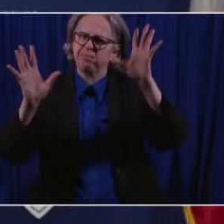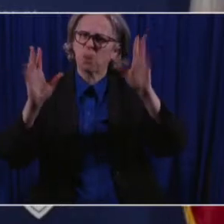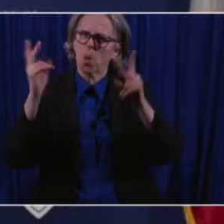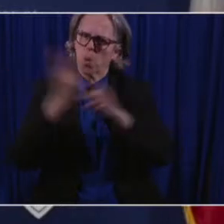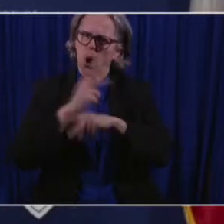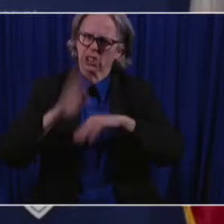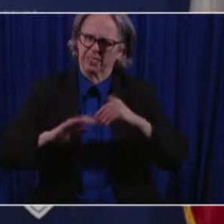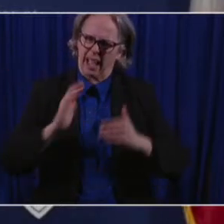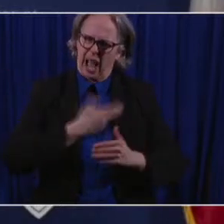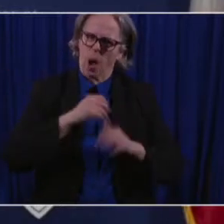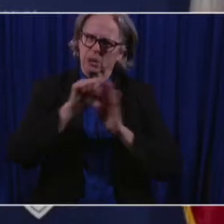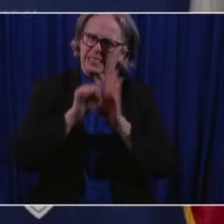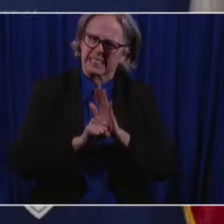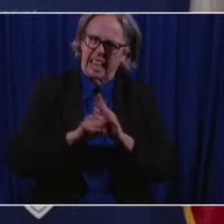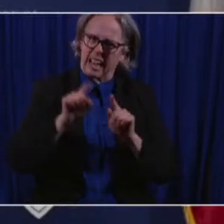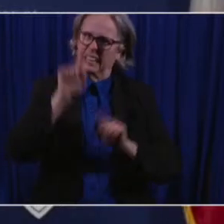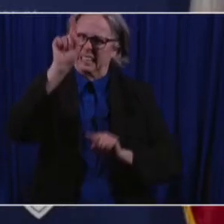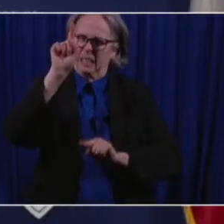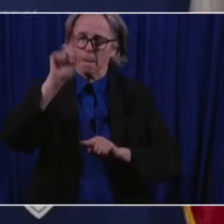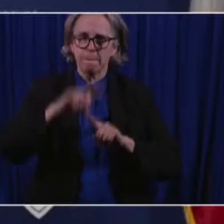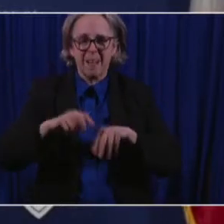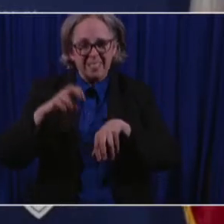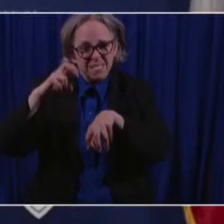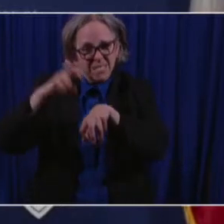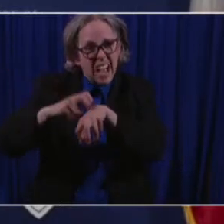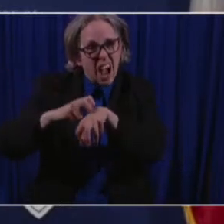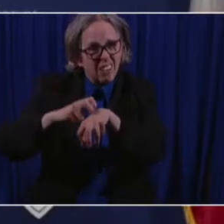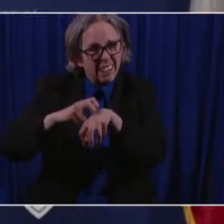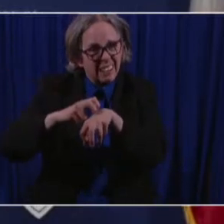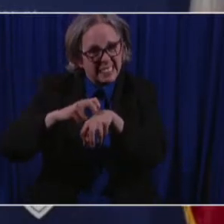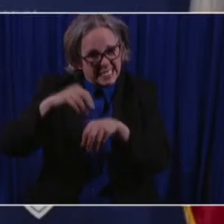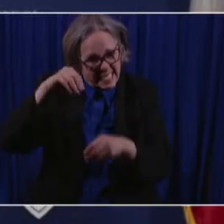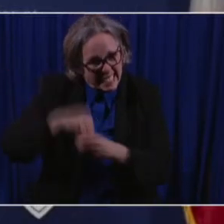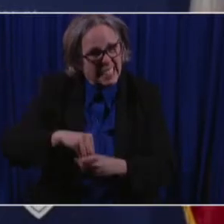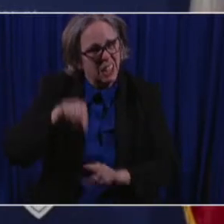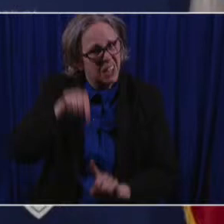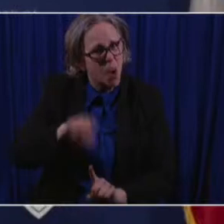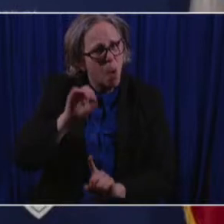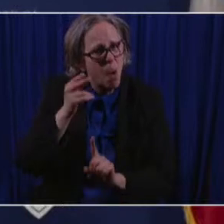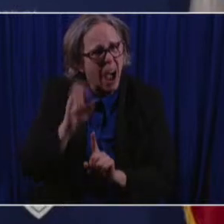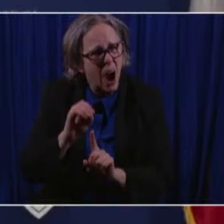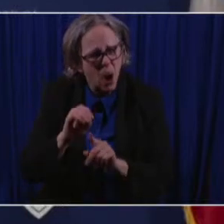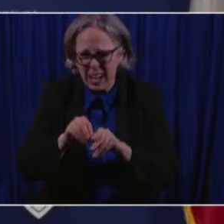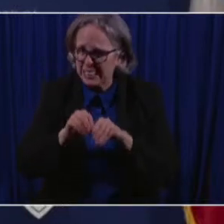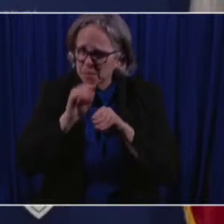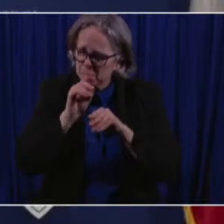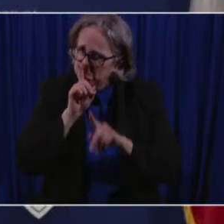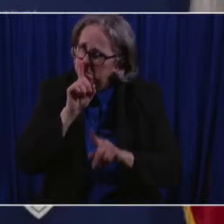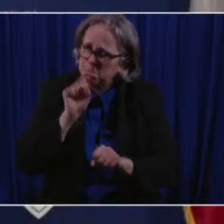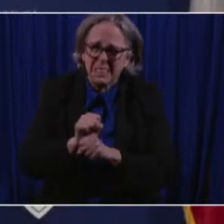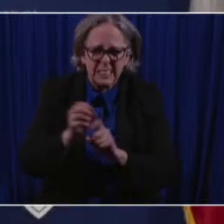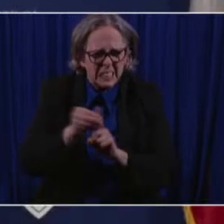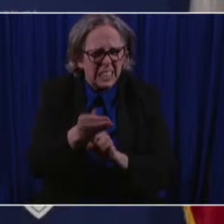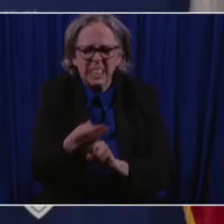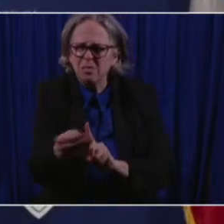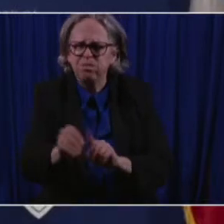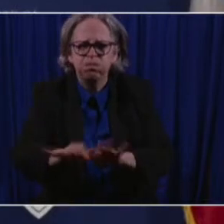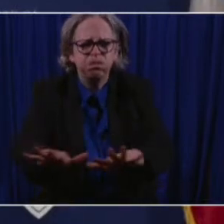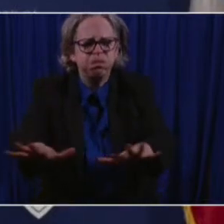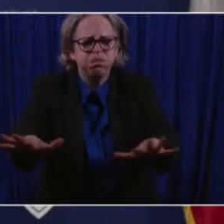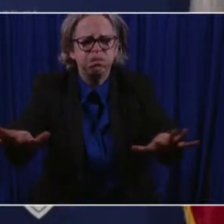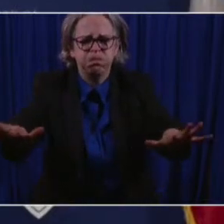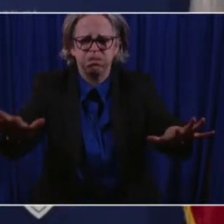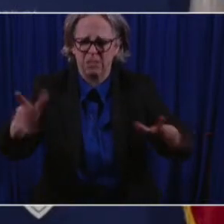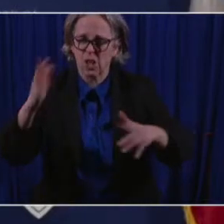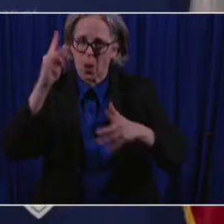much alive and multiplying and moving in Ohio. So it is a race. And what we have to do, we